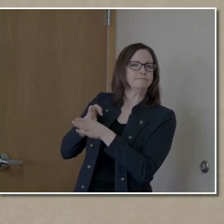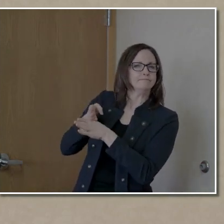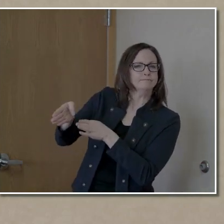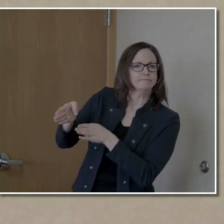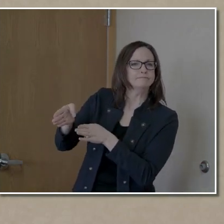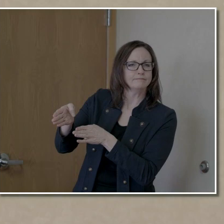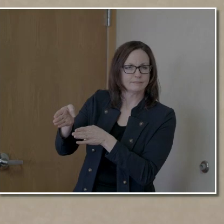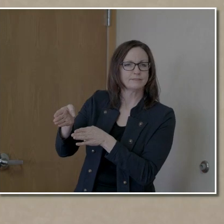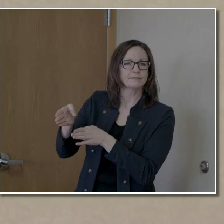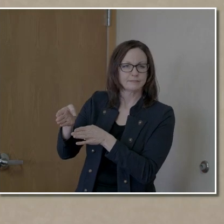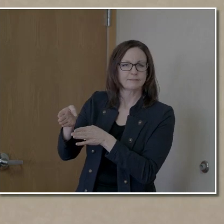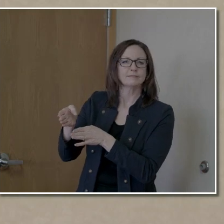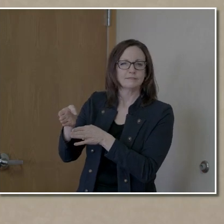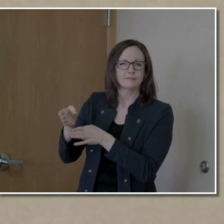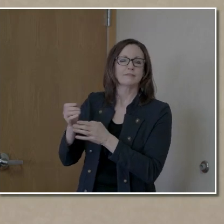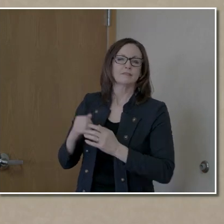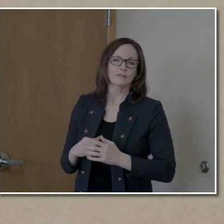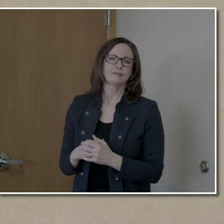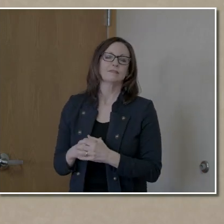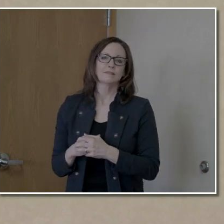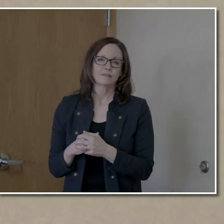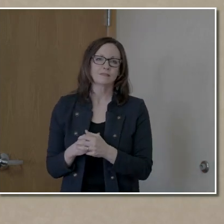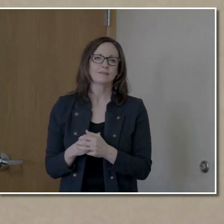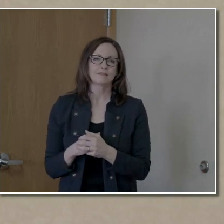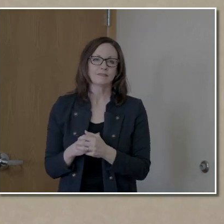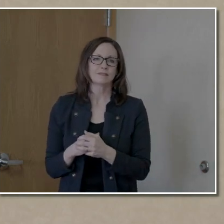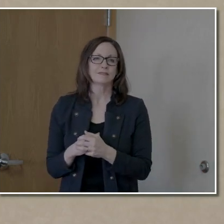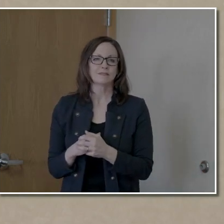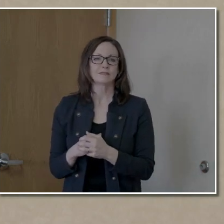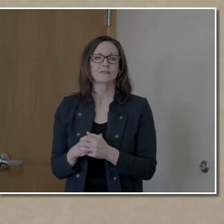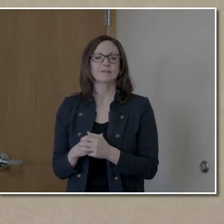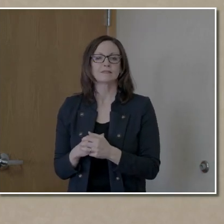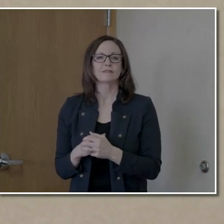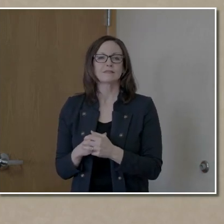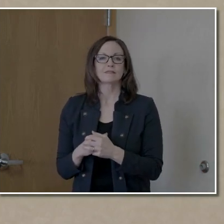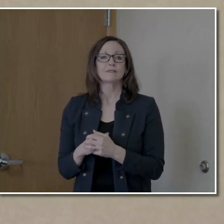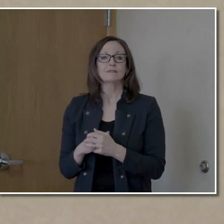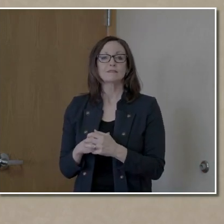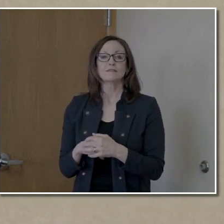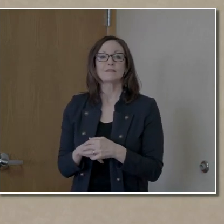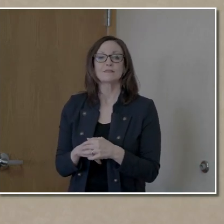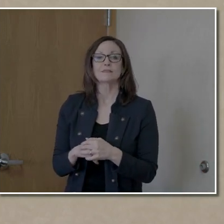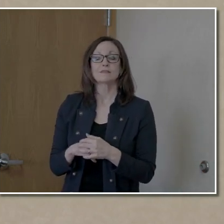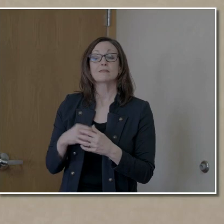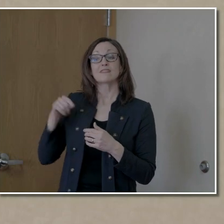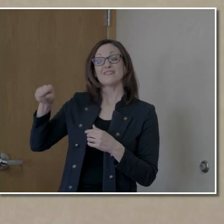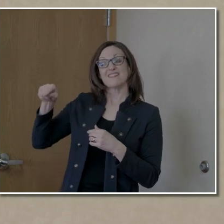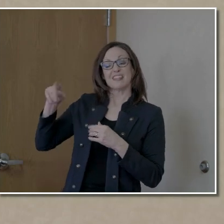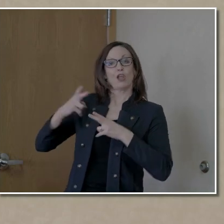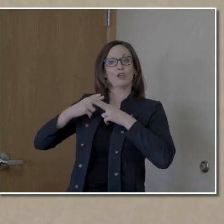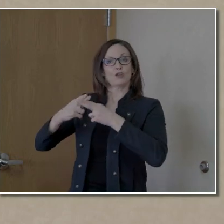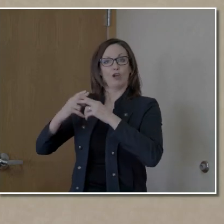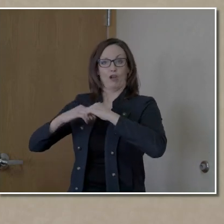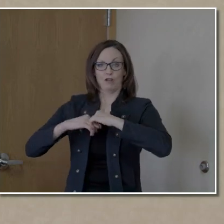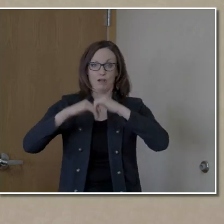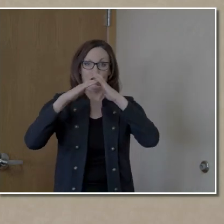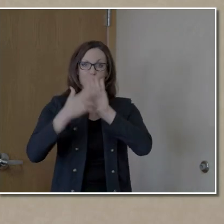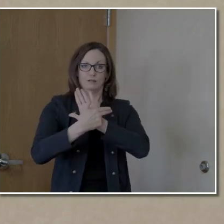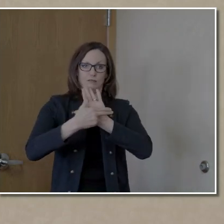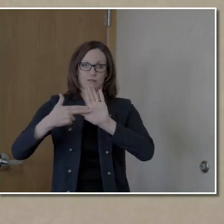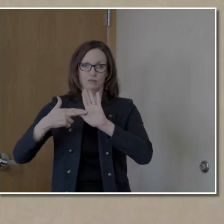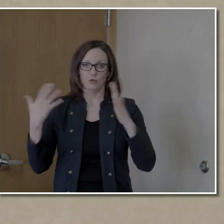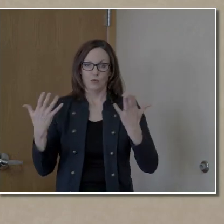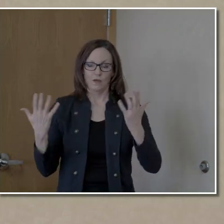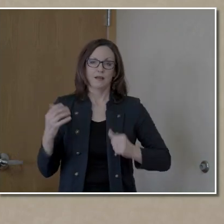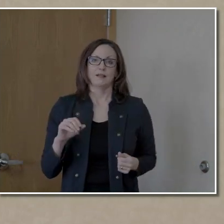men and women of WEM have also answered the call of our state and gone above and beyond every day in managing our state's